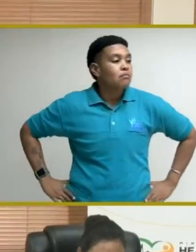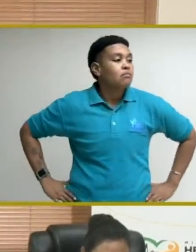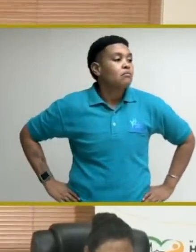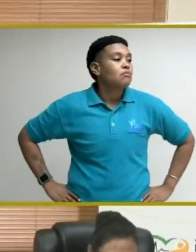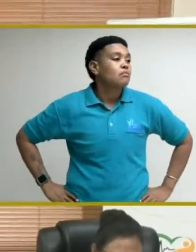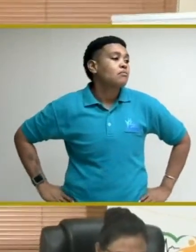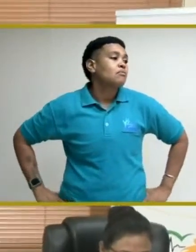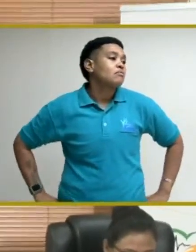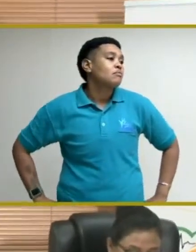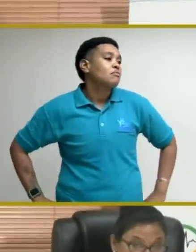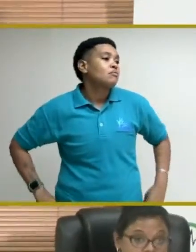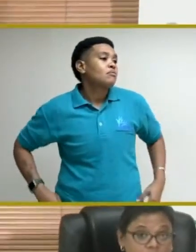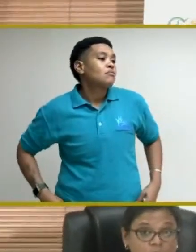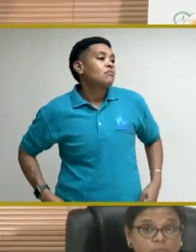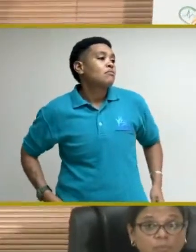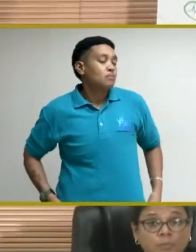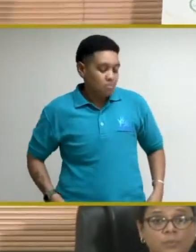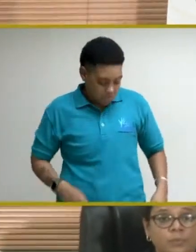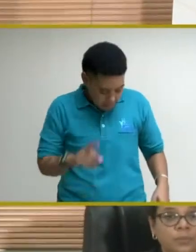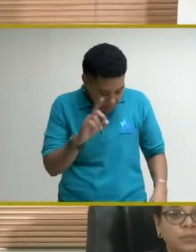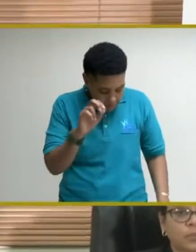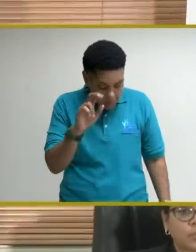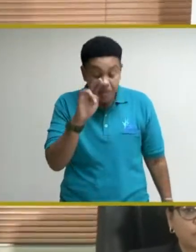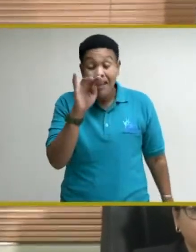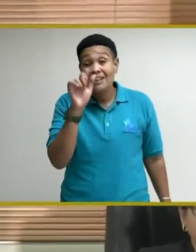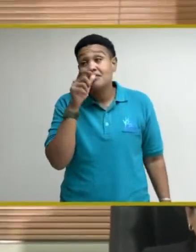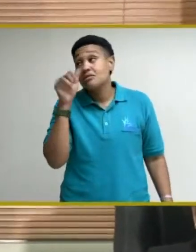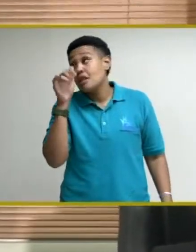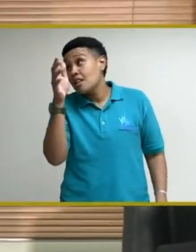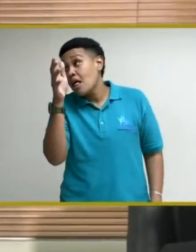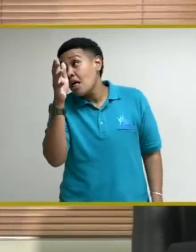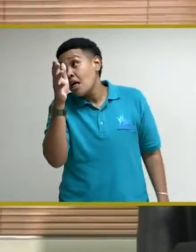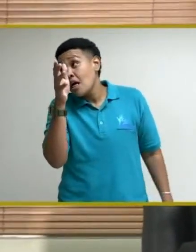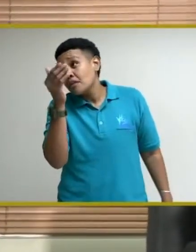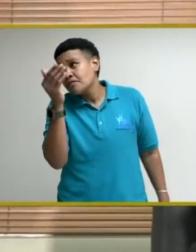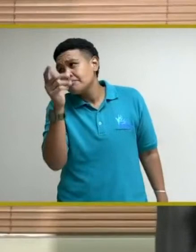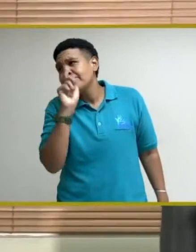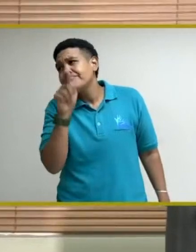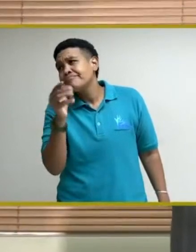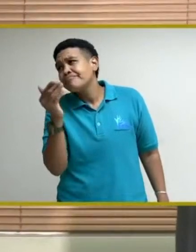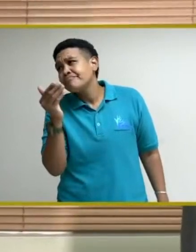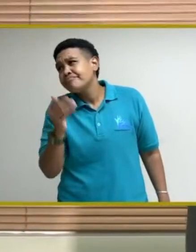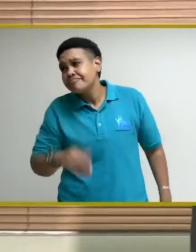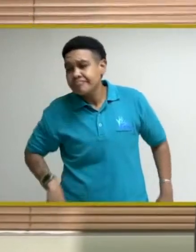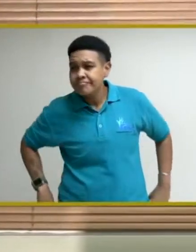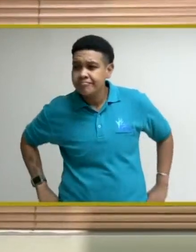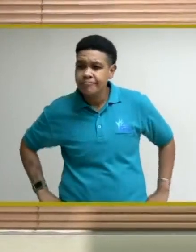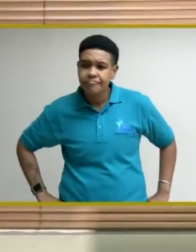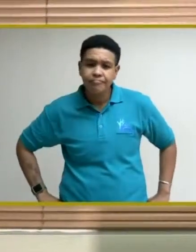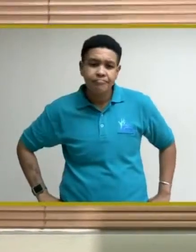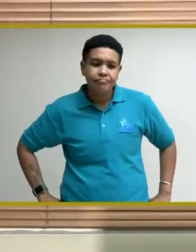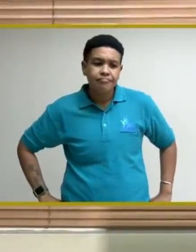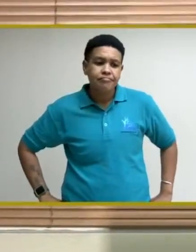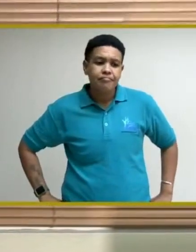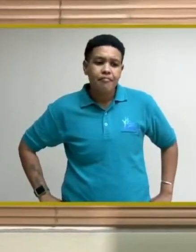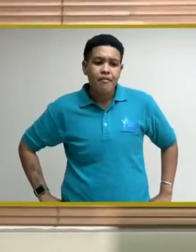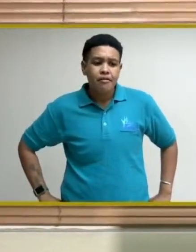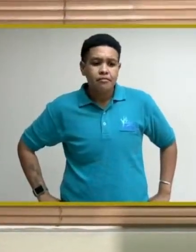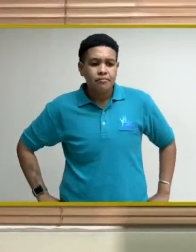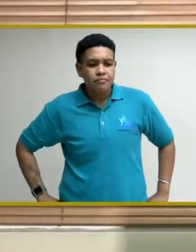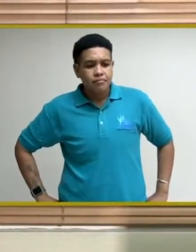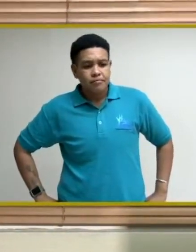Dr. Ennis is online. Is she still on? I'm going to ask her to address those questions,